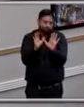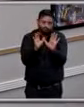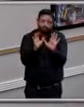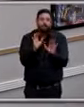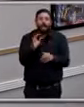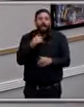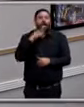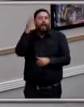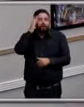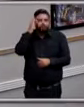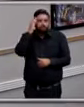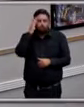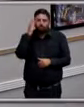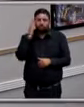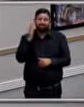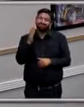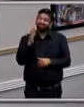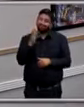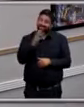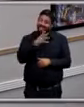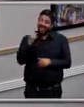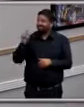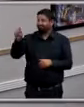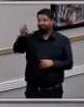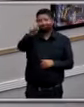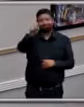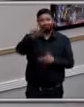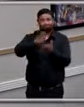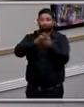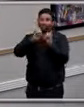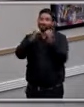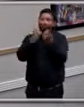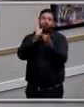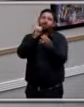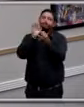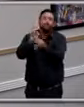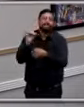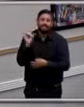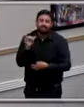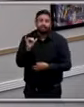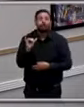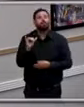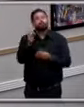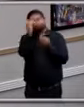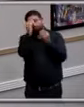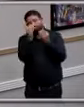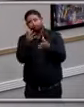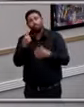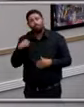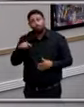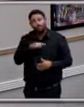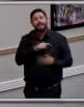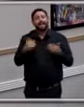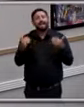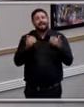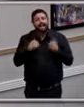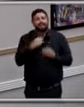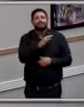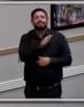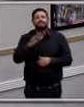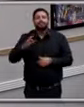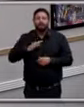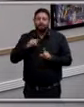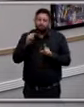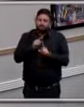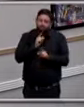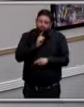not perfect at any school district, but I can tell you that we have some staff members that truly